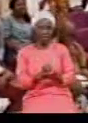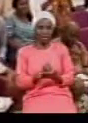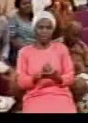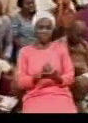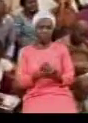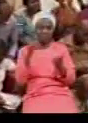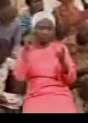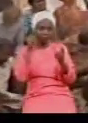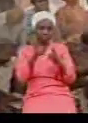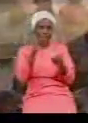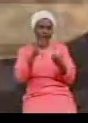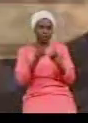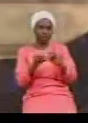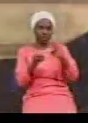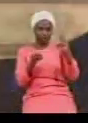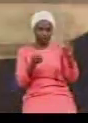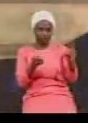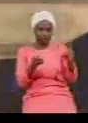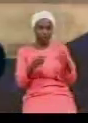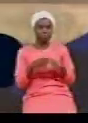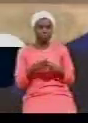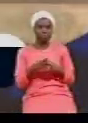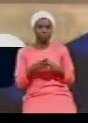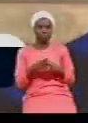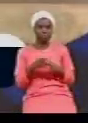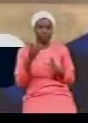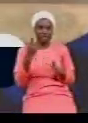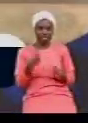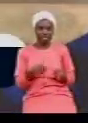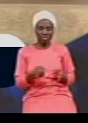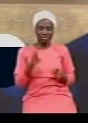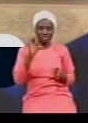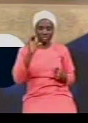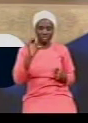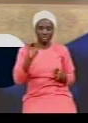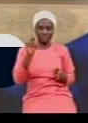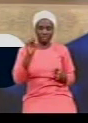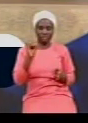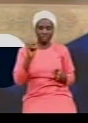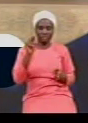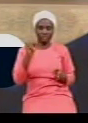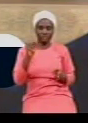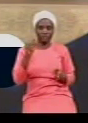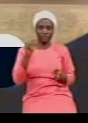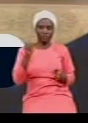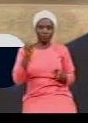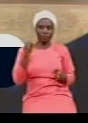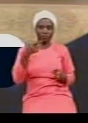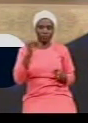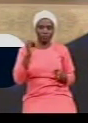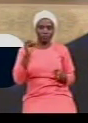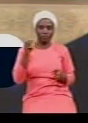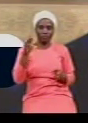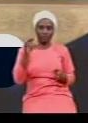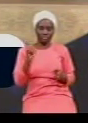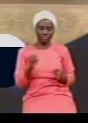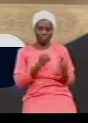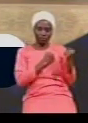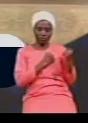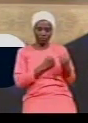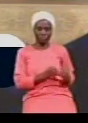Point number two, the contagious courage of a godly conqueror.